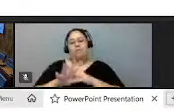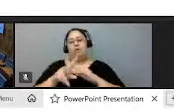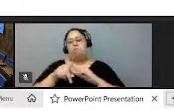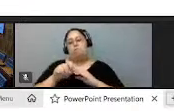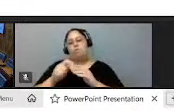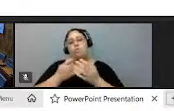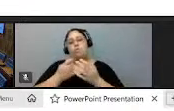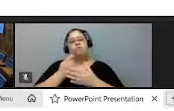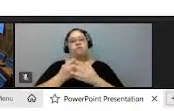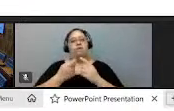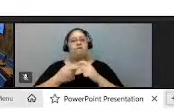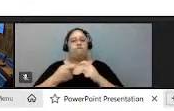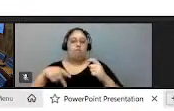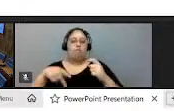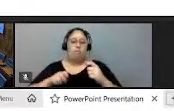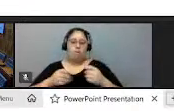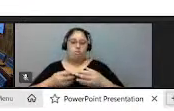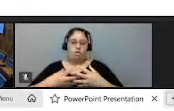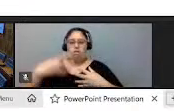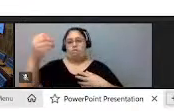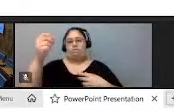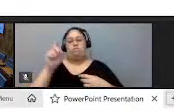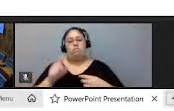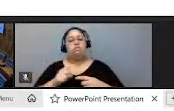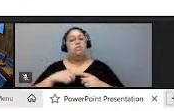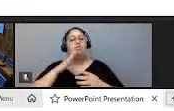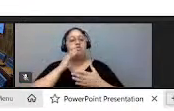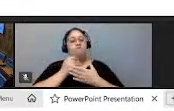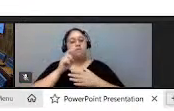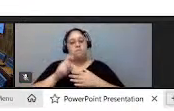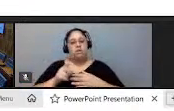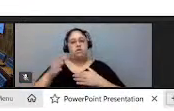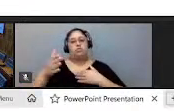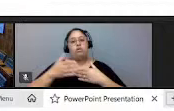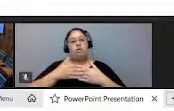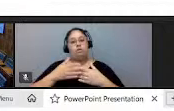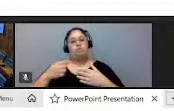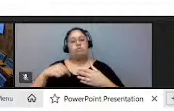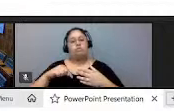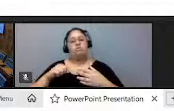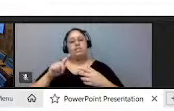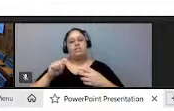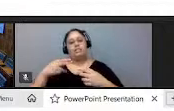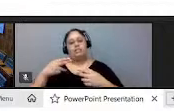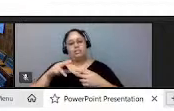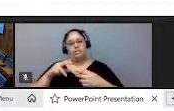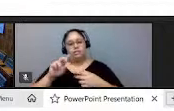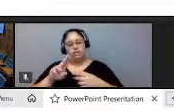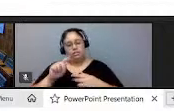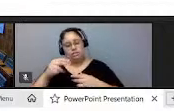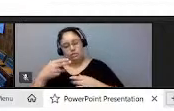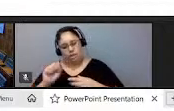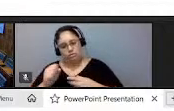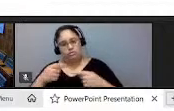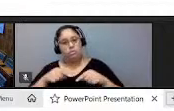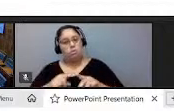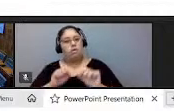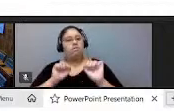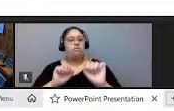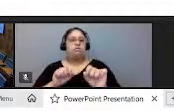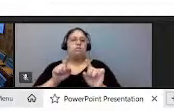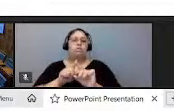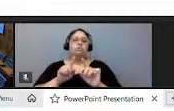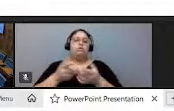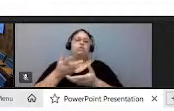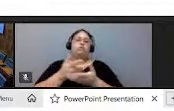sell from the port um we can confirm and I think just to close up the tugs um whilst it is then talking